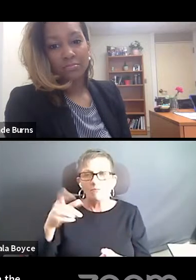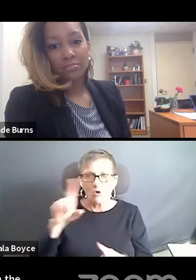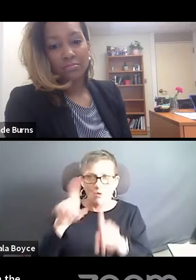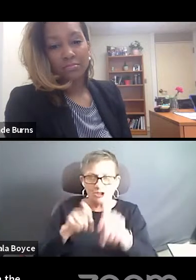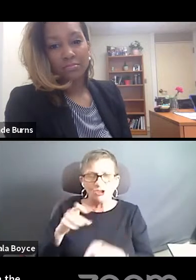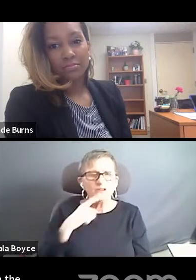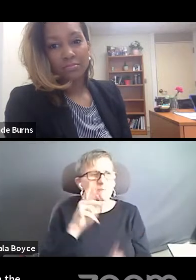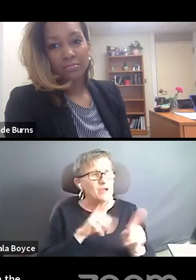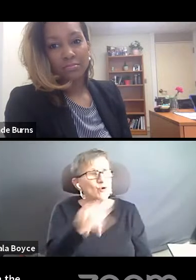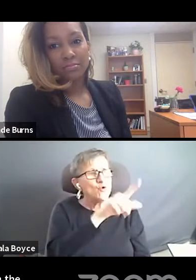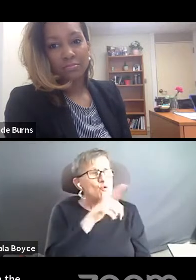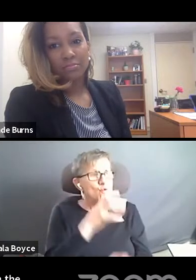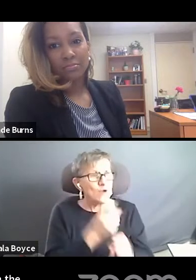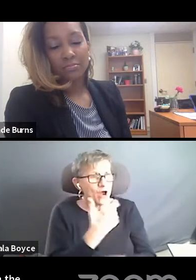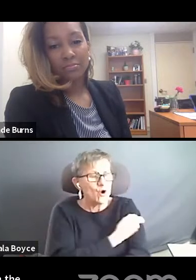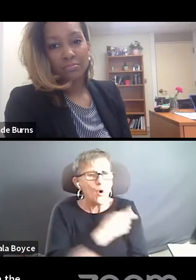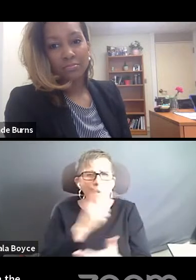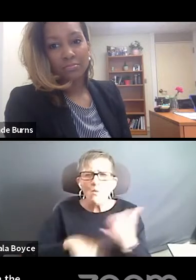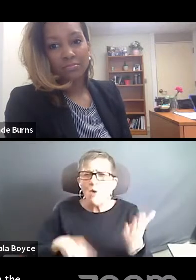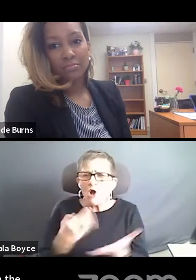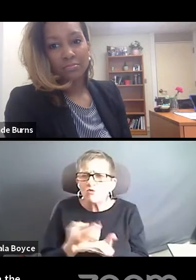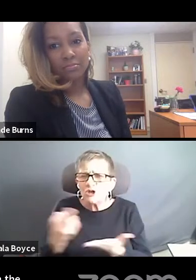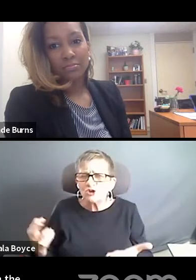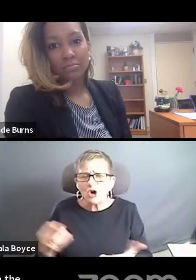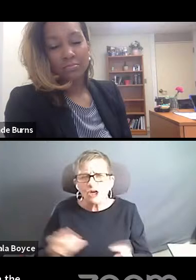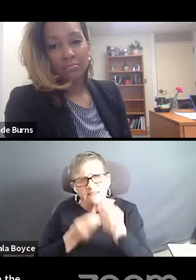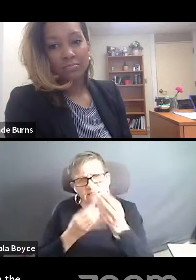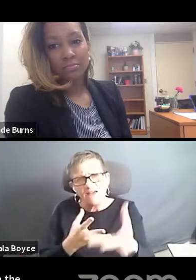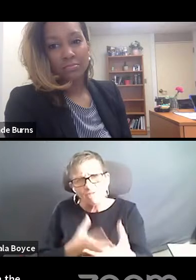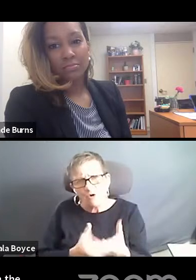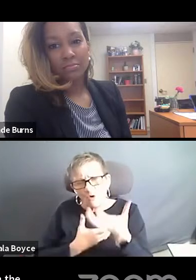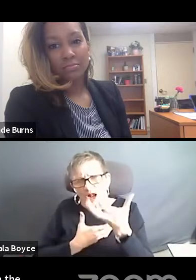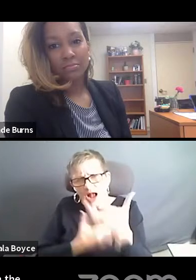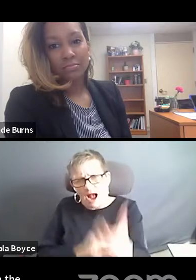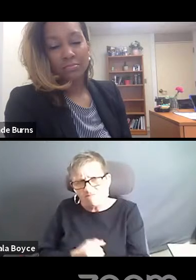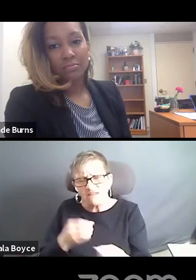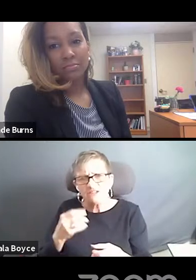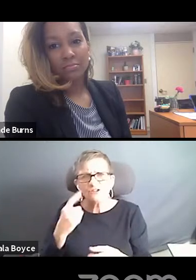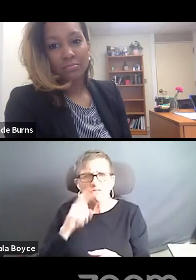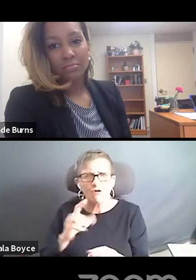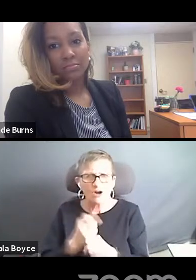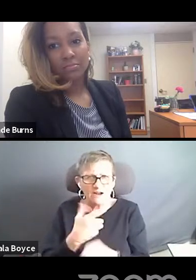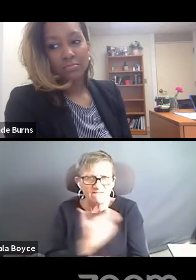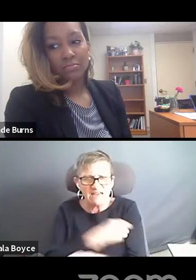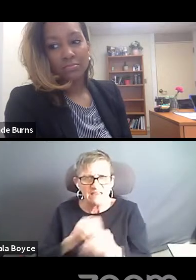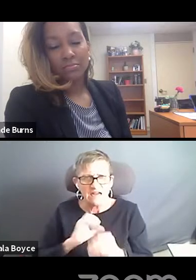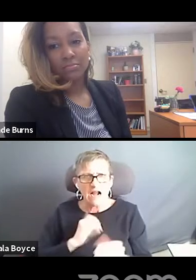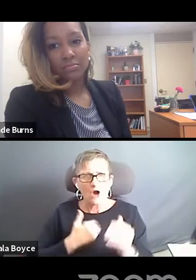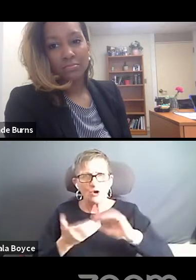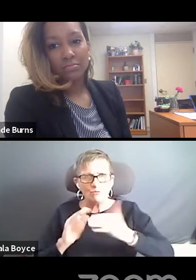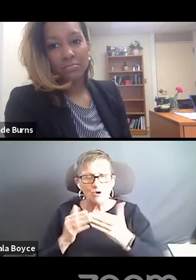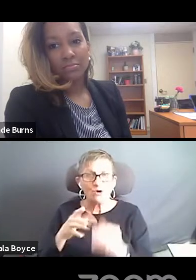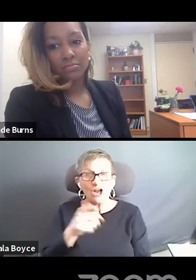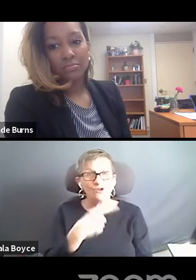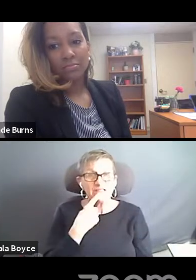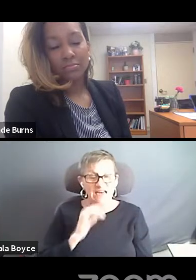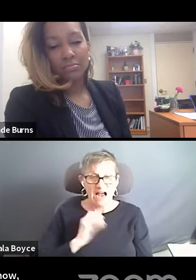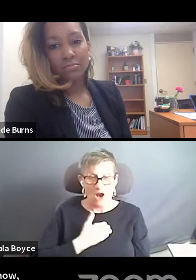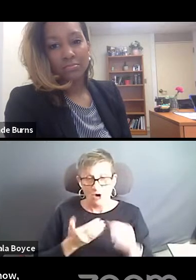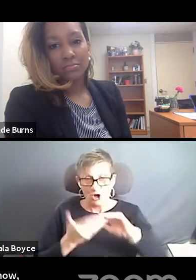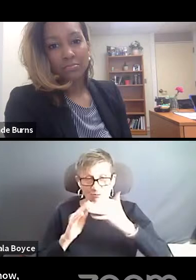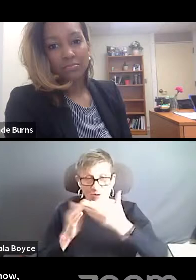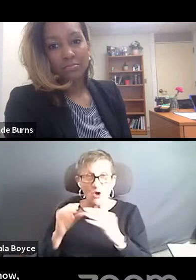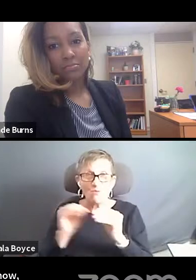what resources gave you confidence in the vaccine for our community, since, as you've mentioned, our community has been more